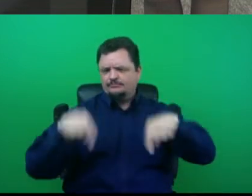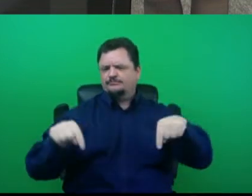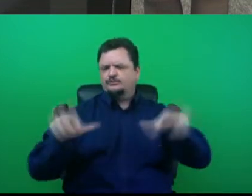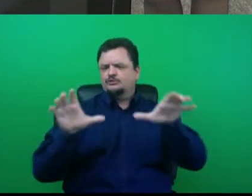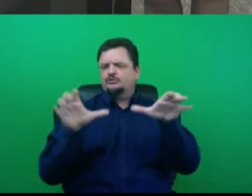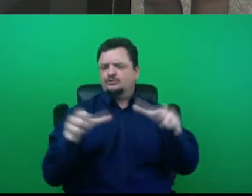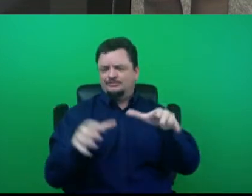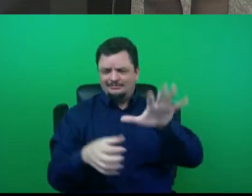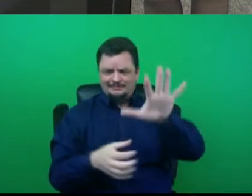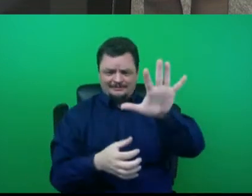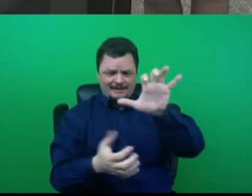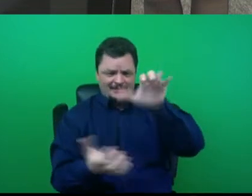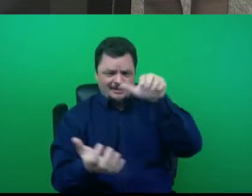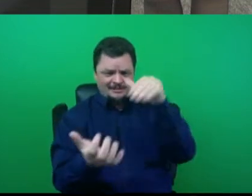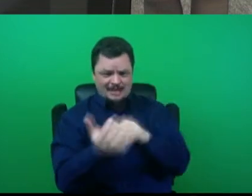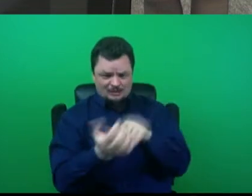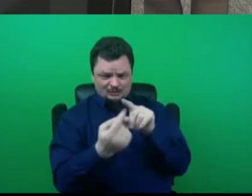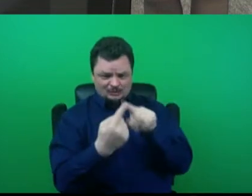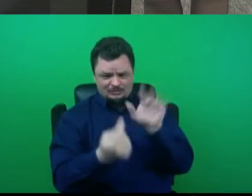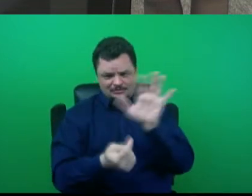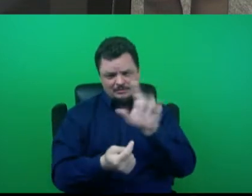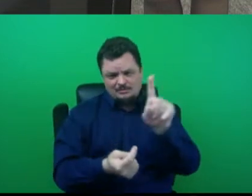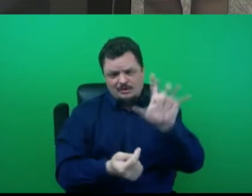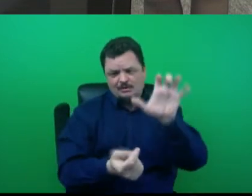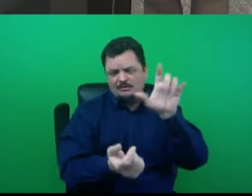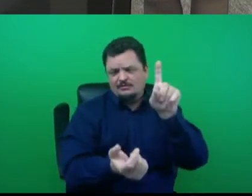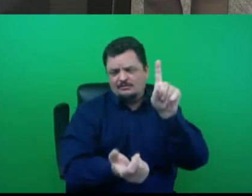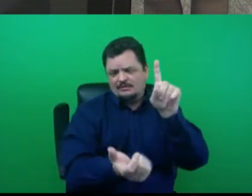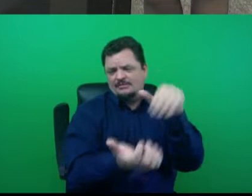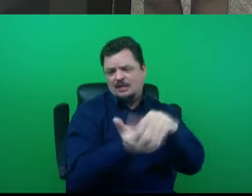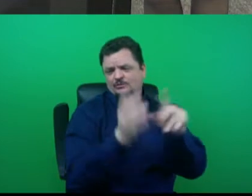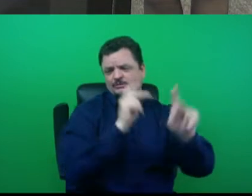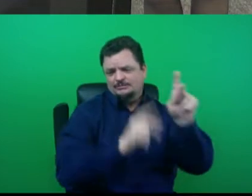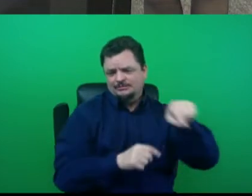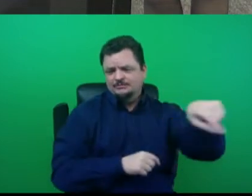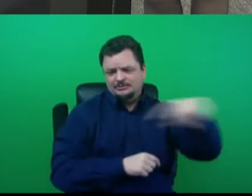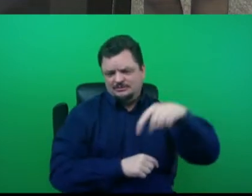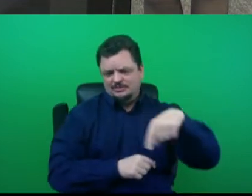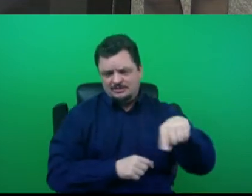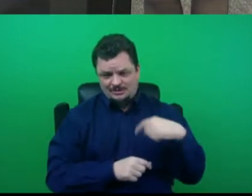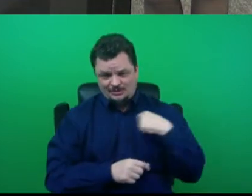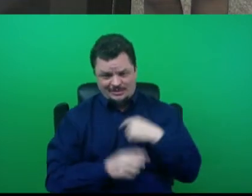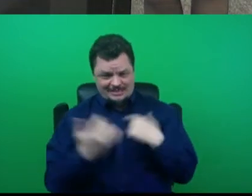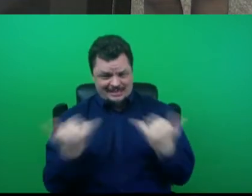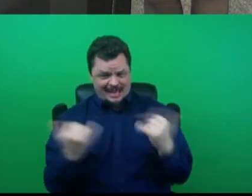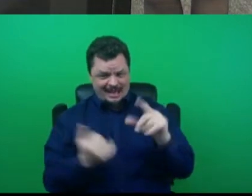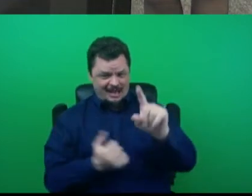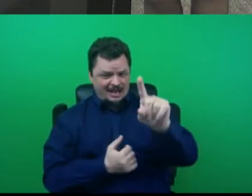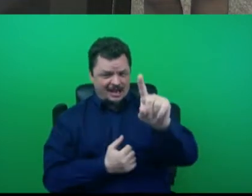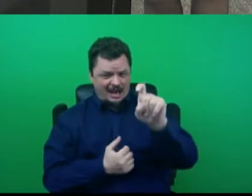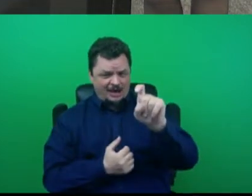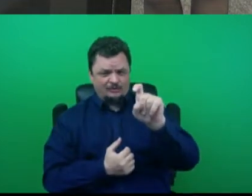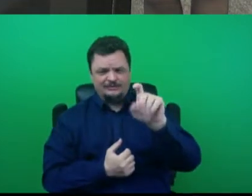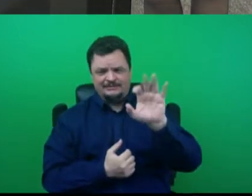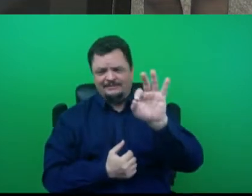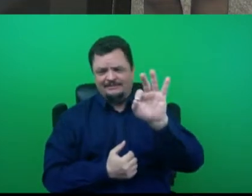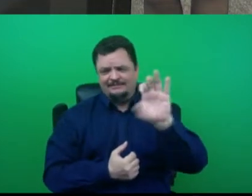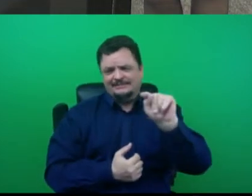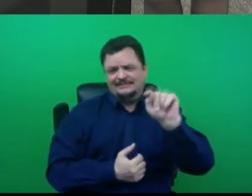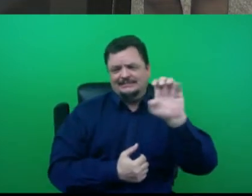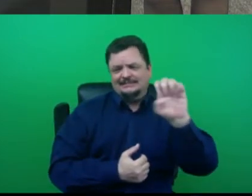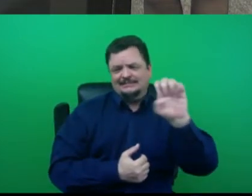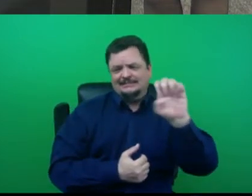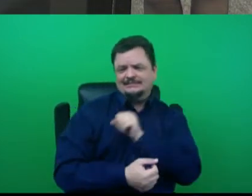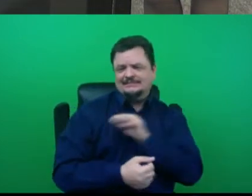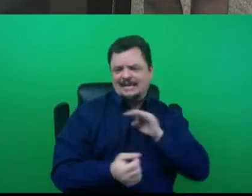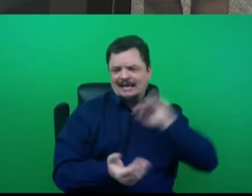million, we're about 100 short FTE. And she's never lost sight of that focus and always willing to help out. And